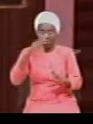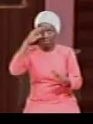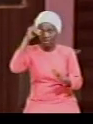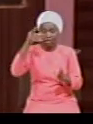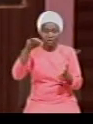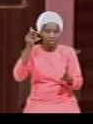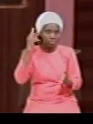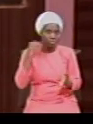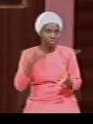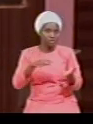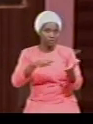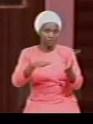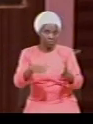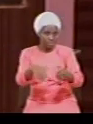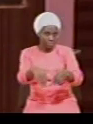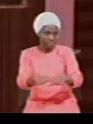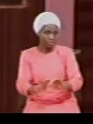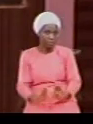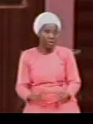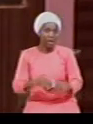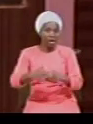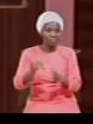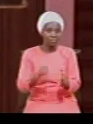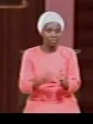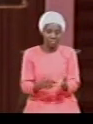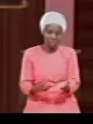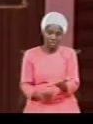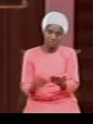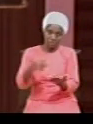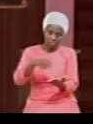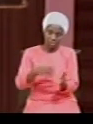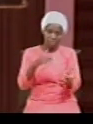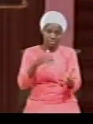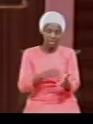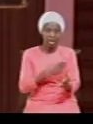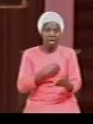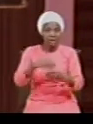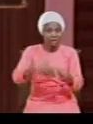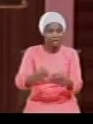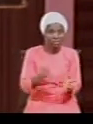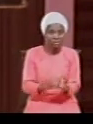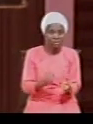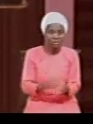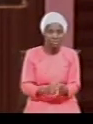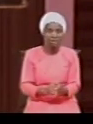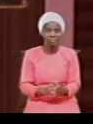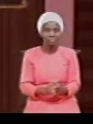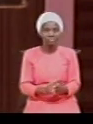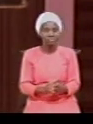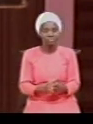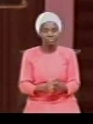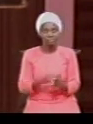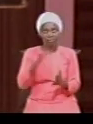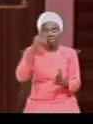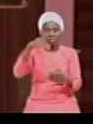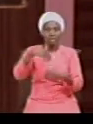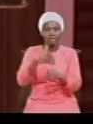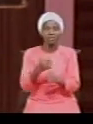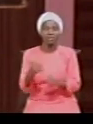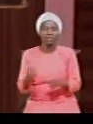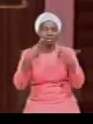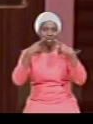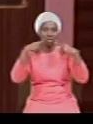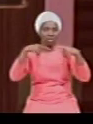buried. After that, he rose again. And after that, he made the pronouncement,